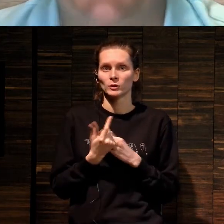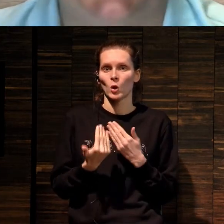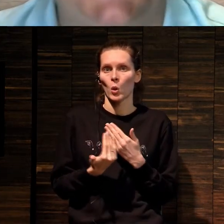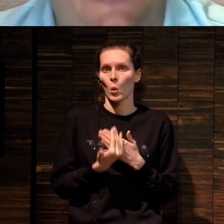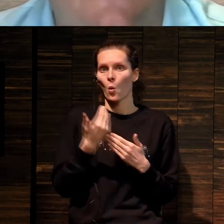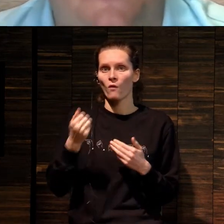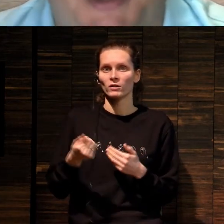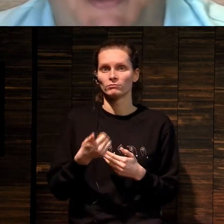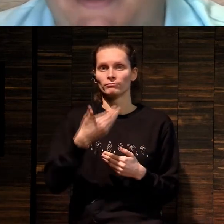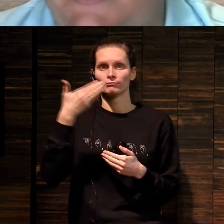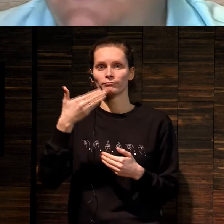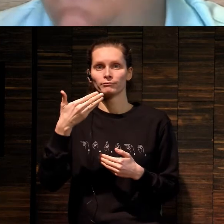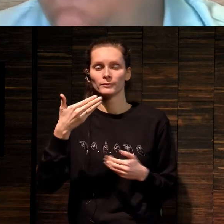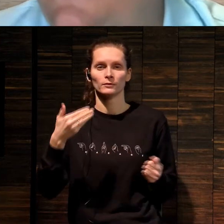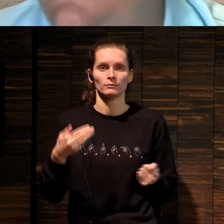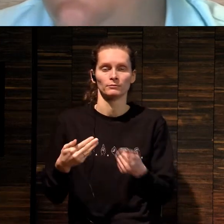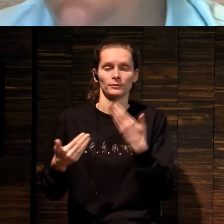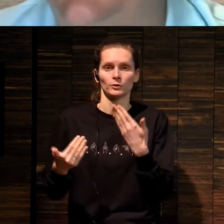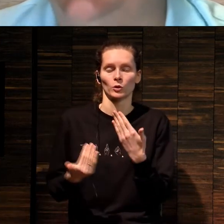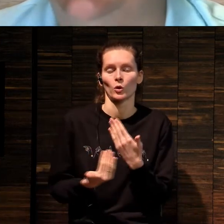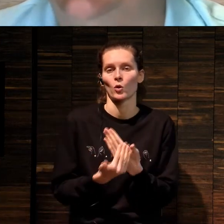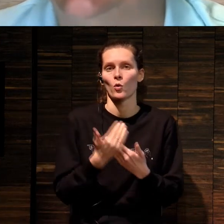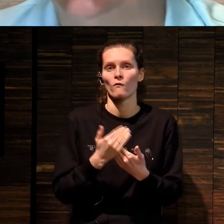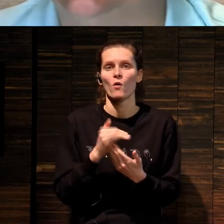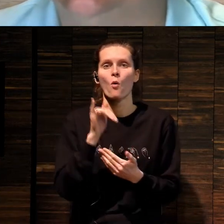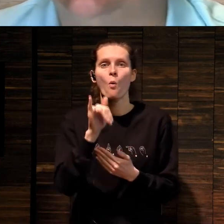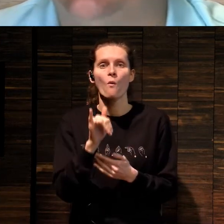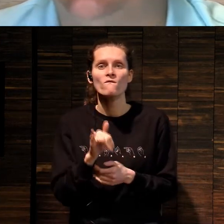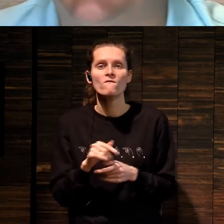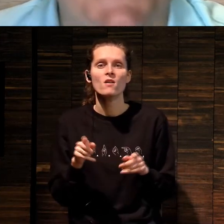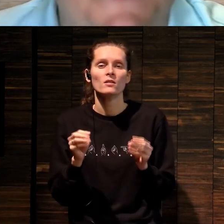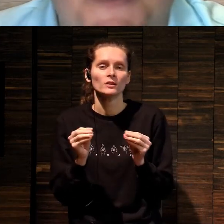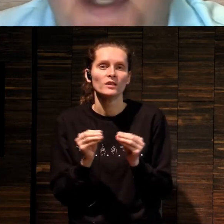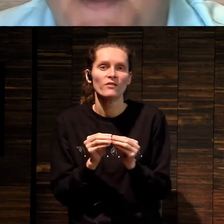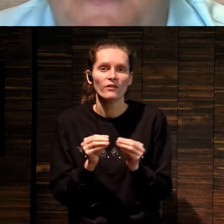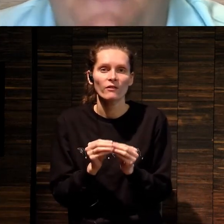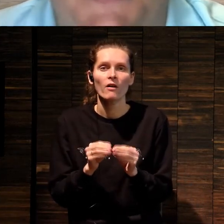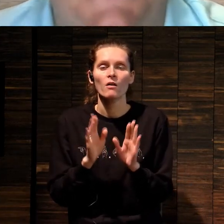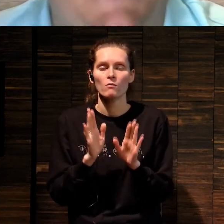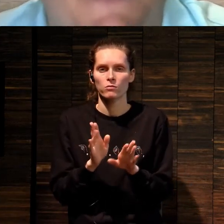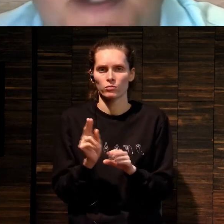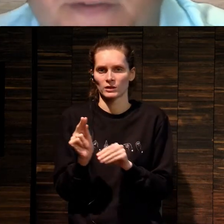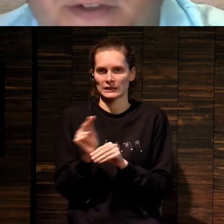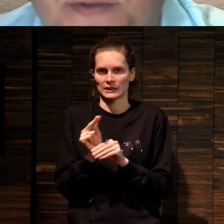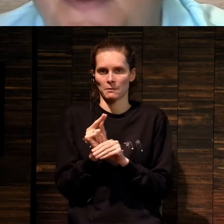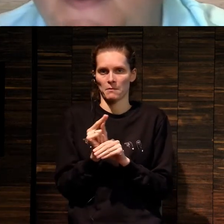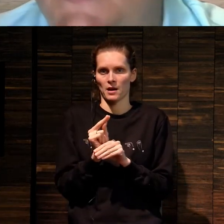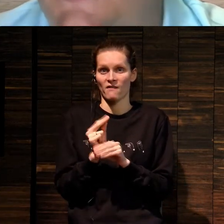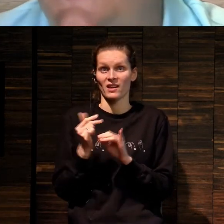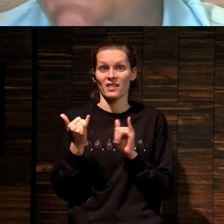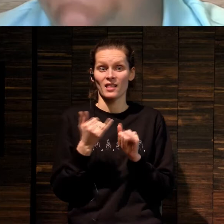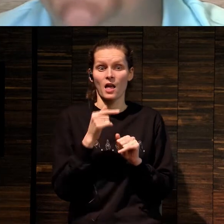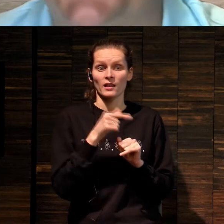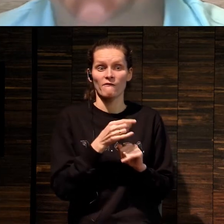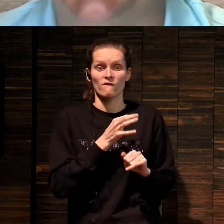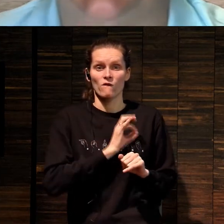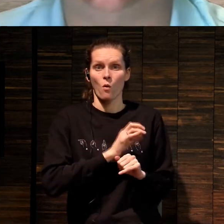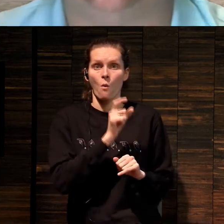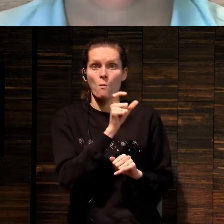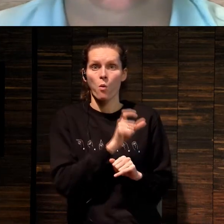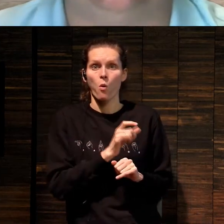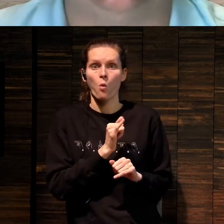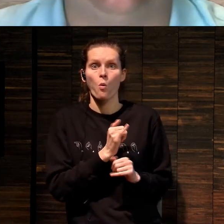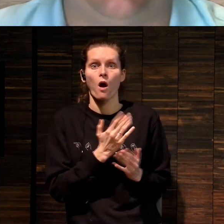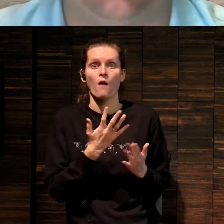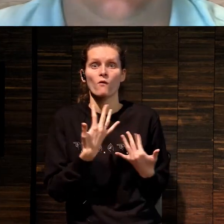they're still remediated. And these dozens of checks are fixing thousands of issues, especially on sites